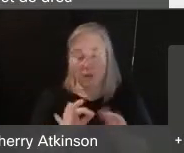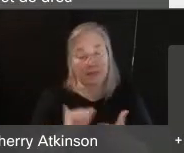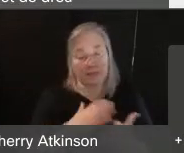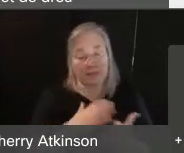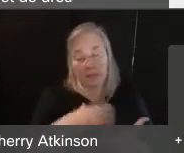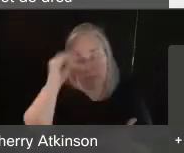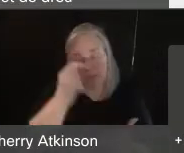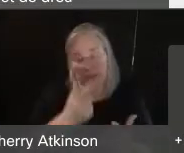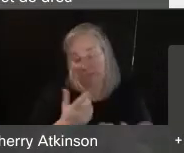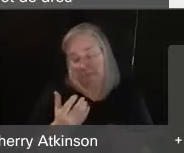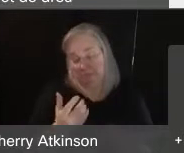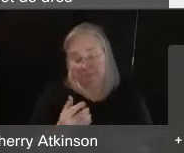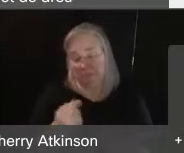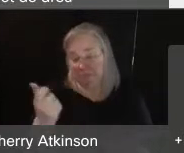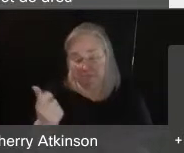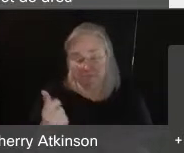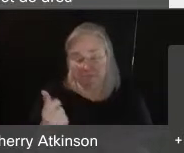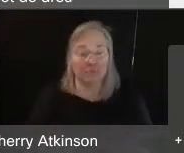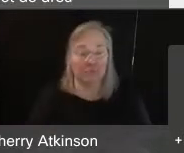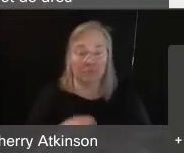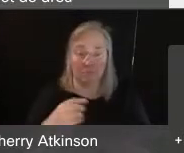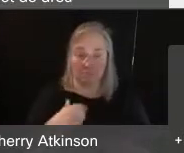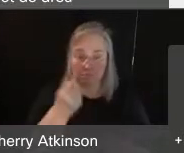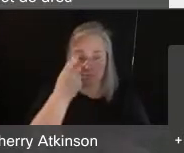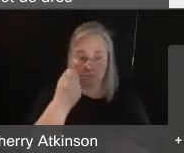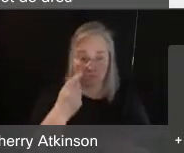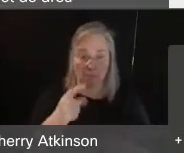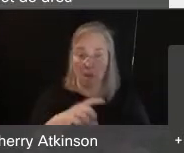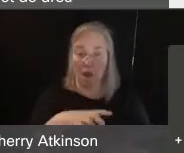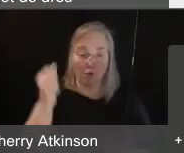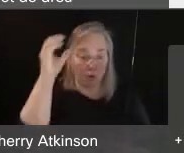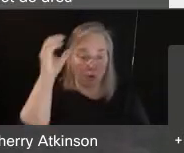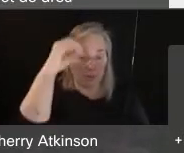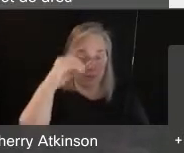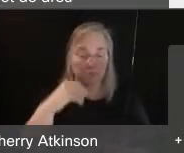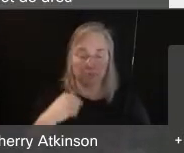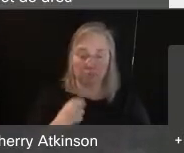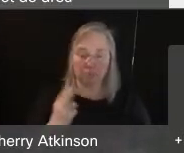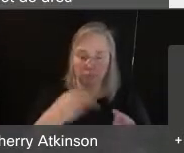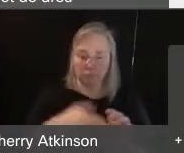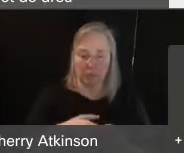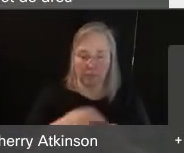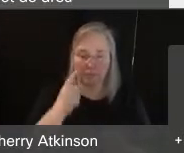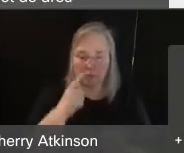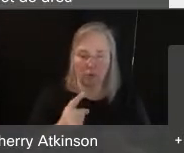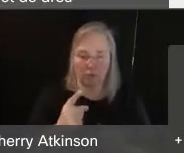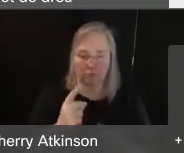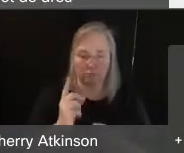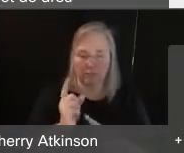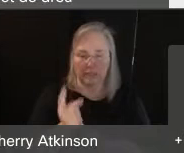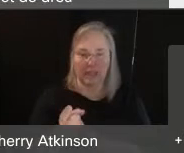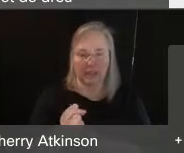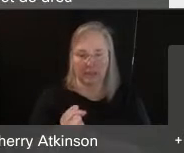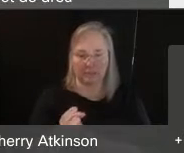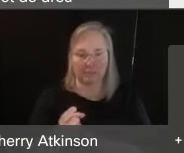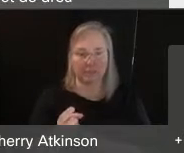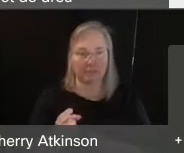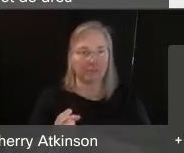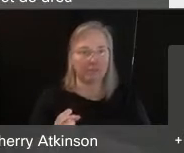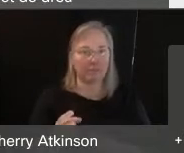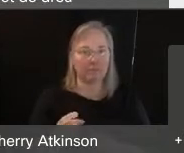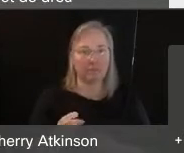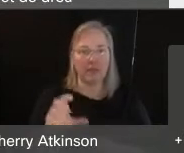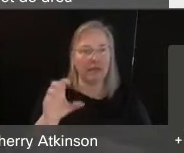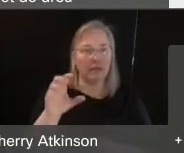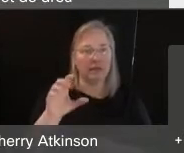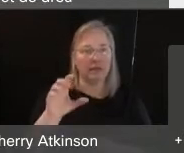Understood. Does anybody else have any other opinions on that? Yeah, I'll jump in, Steve, for a second. Sure. I think the relevance of it